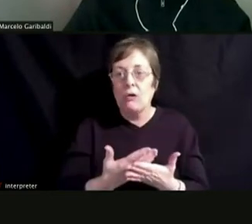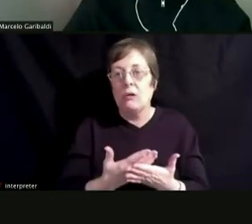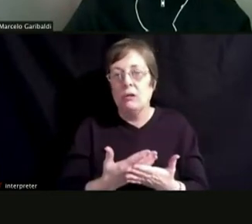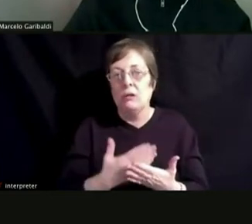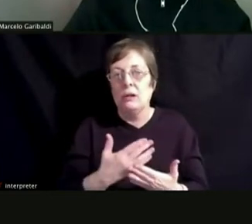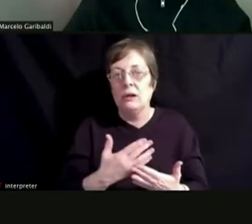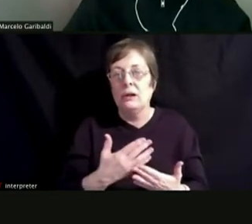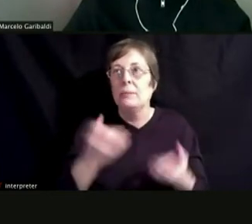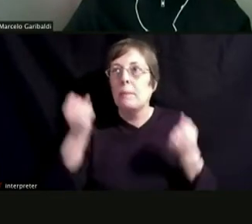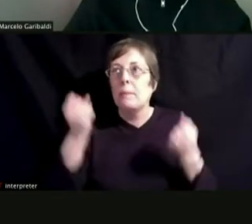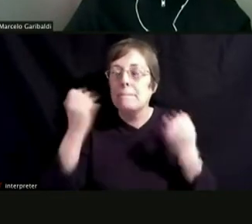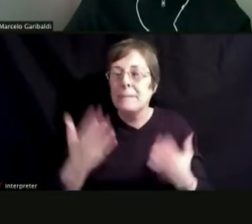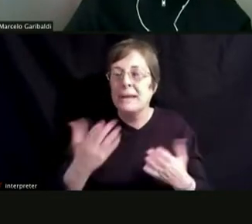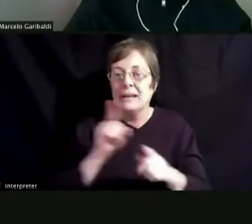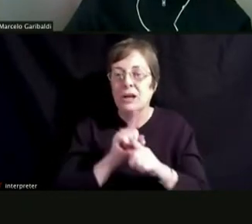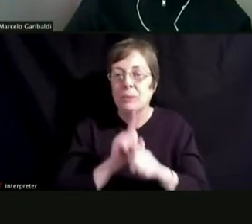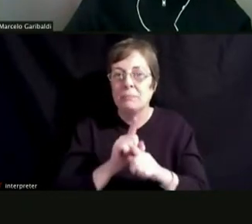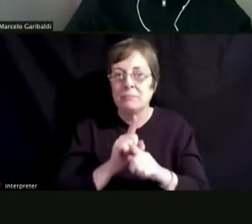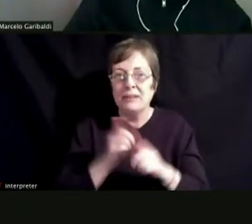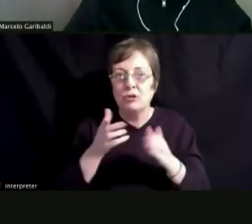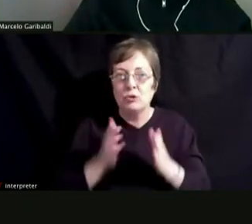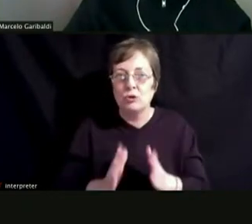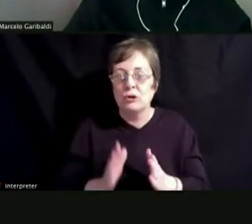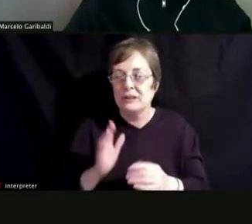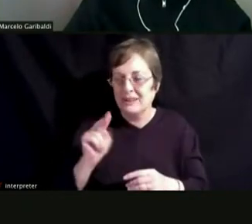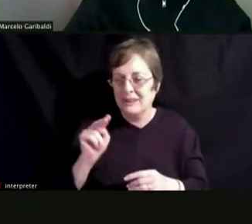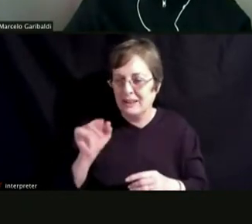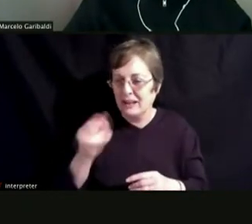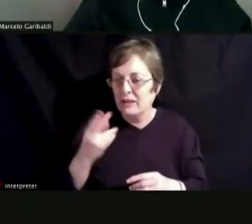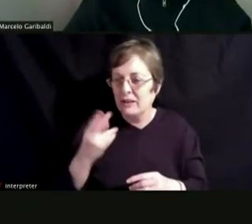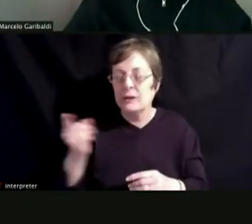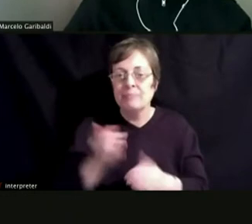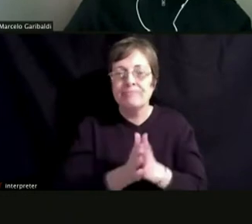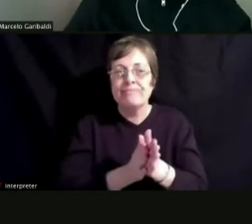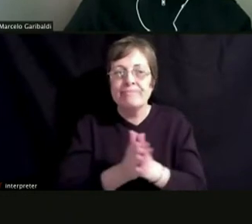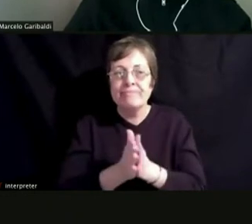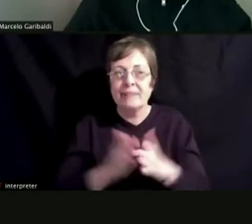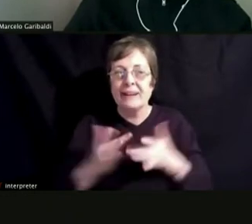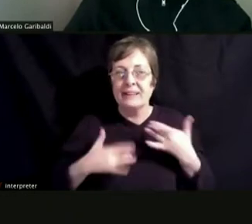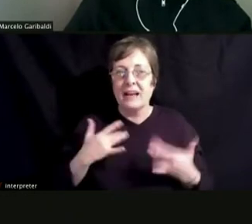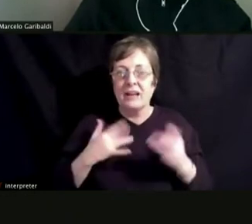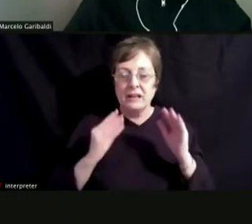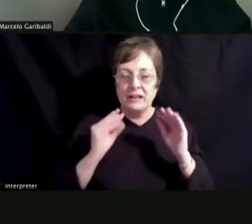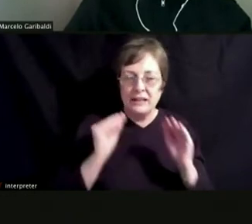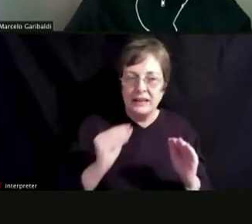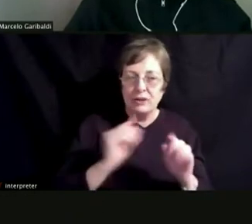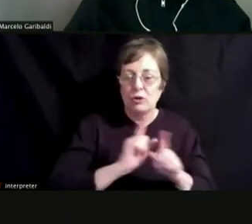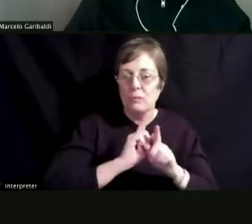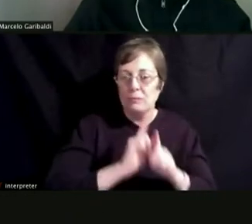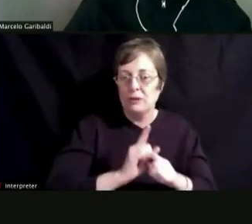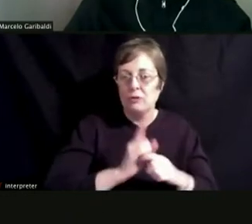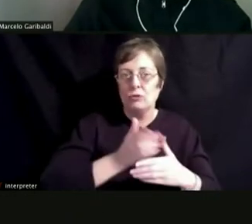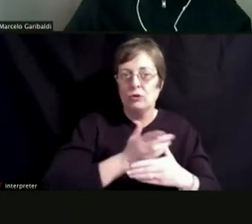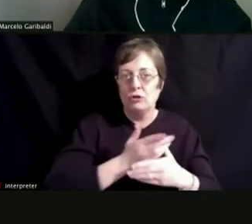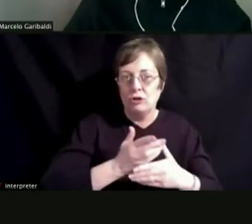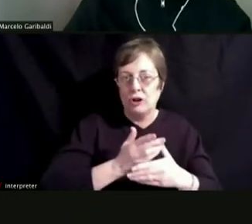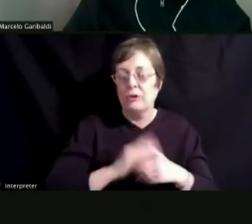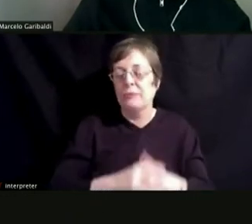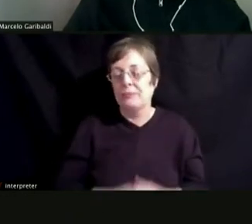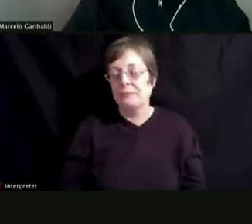mentors at NIH who are just willing and excited to teach and mentor and share.